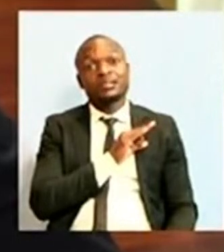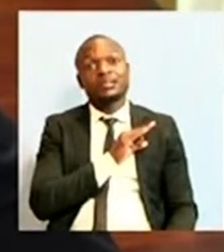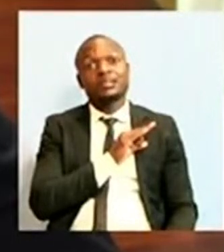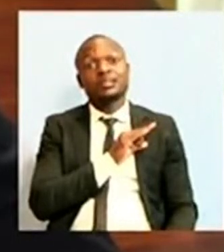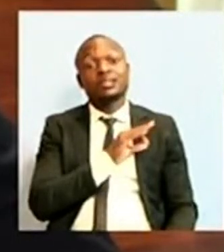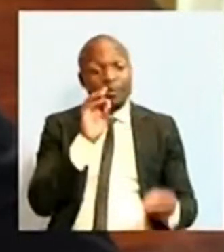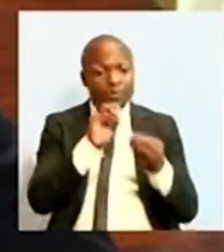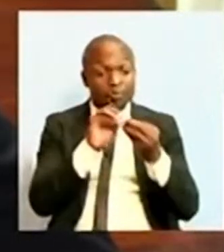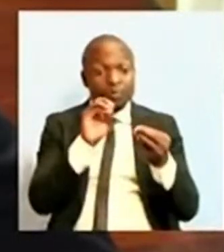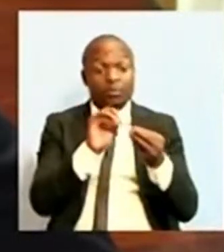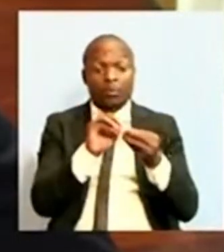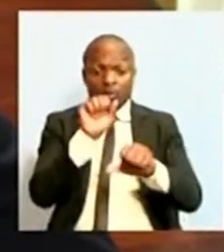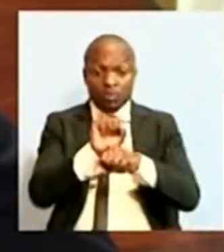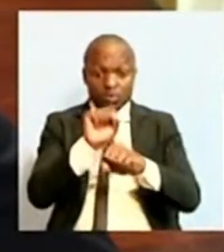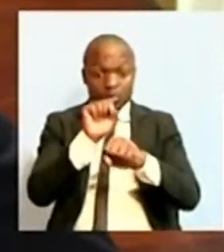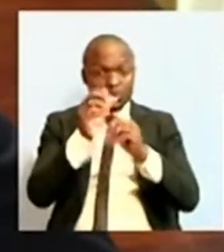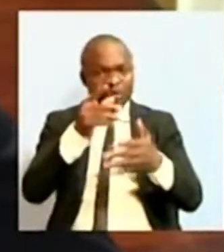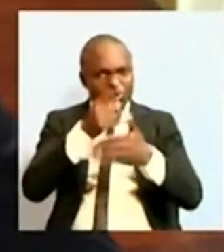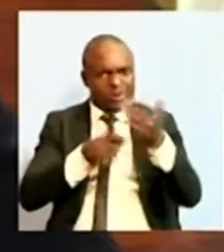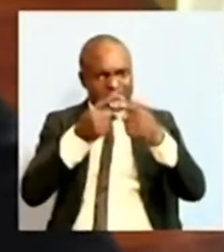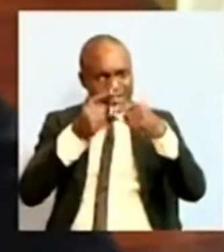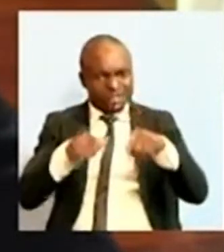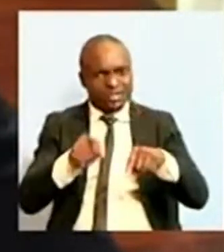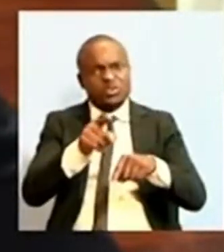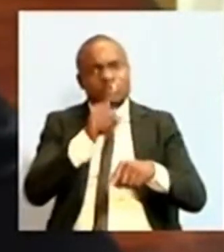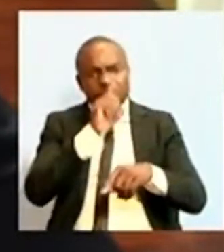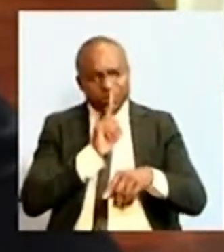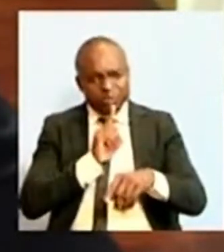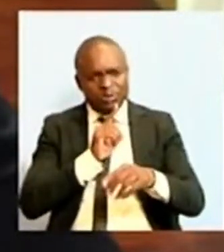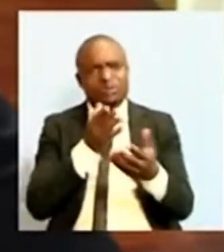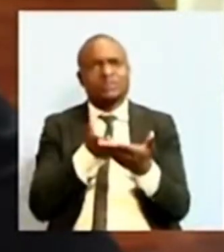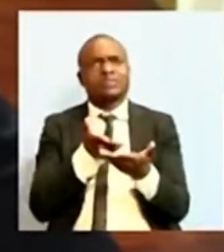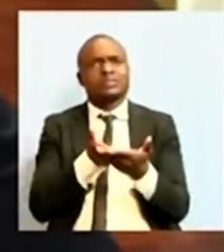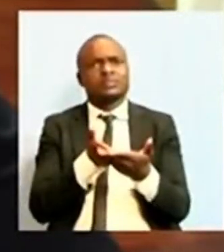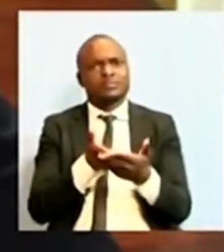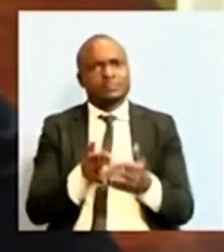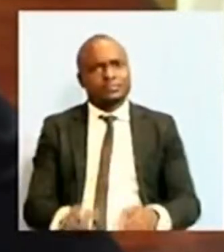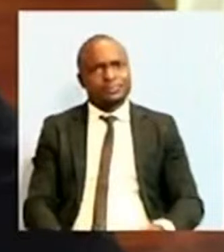has happened? You are quiet on that.